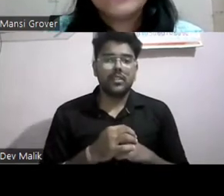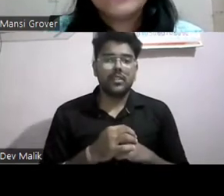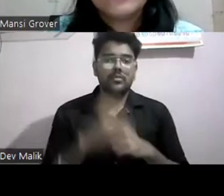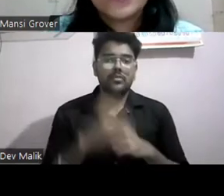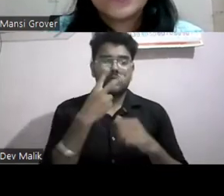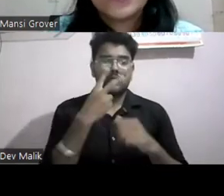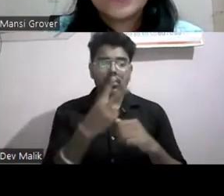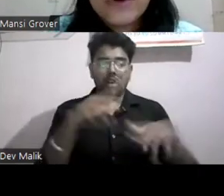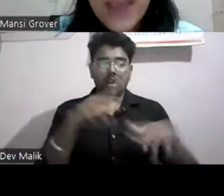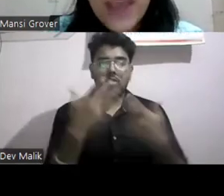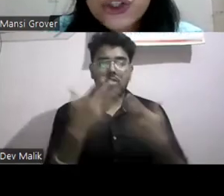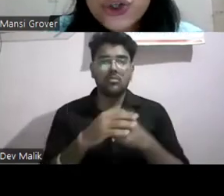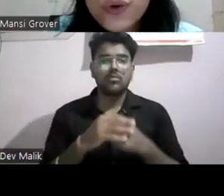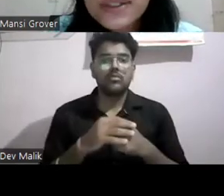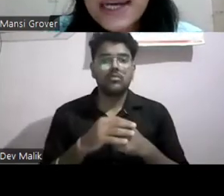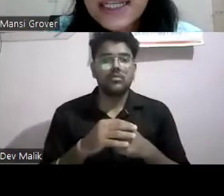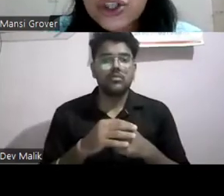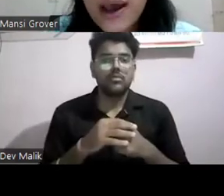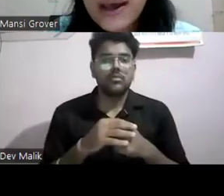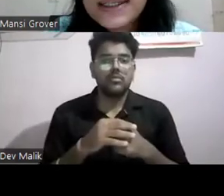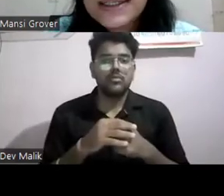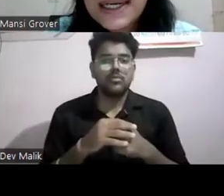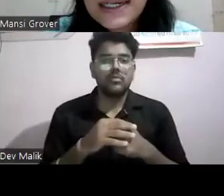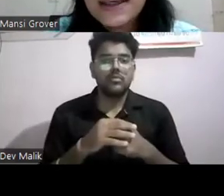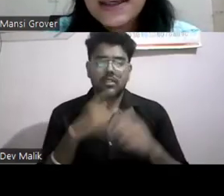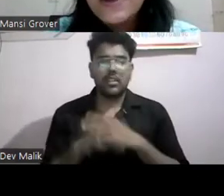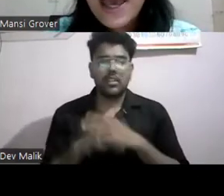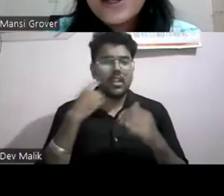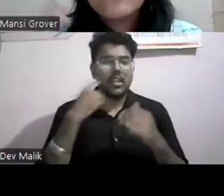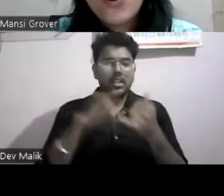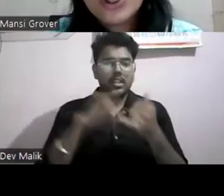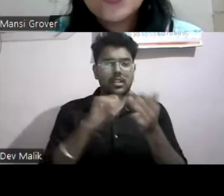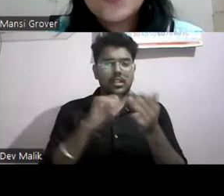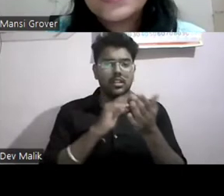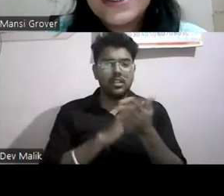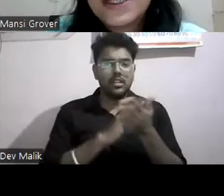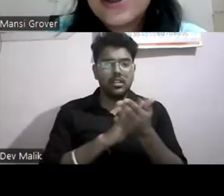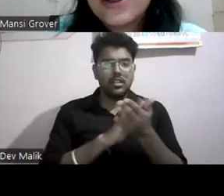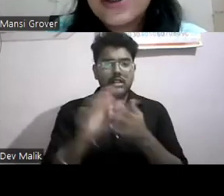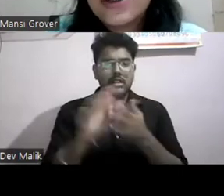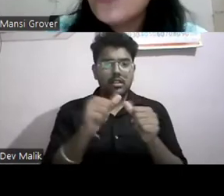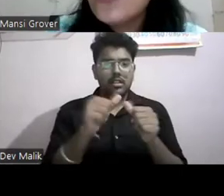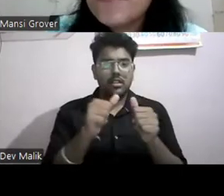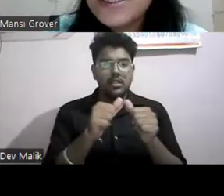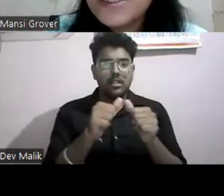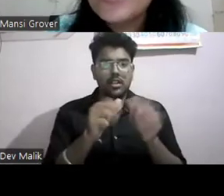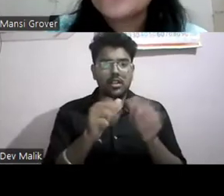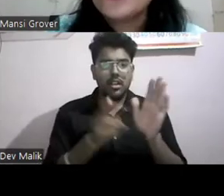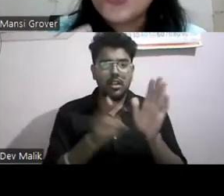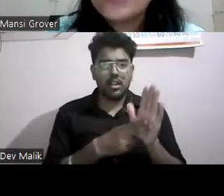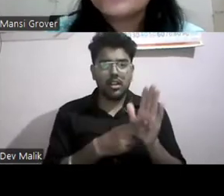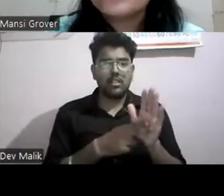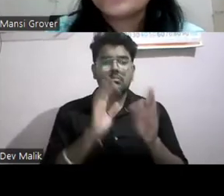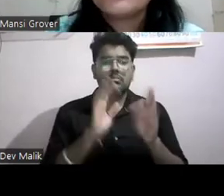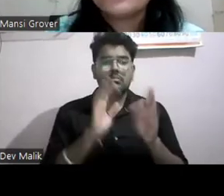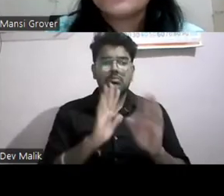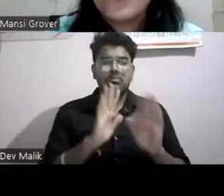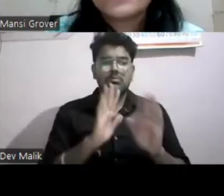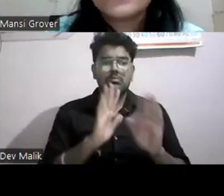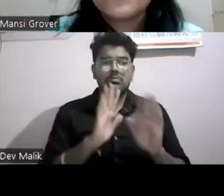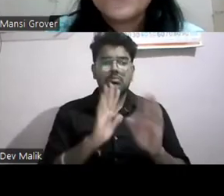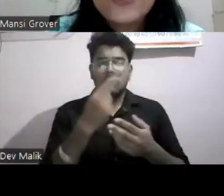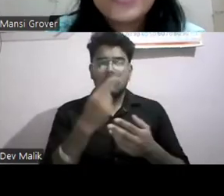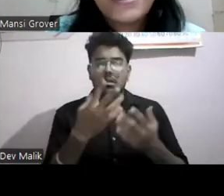this film, you know, where it shows that Ishan is getting an award towards the end? Not all people, not all children